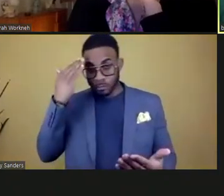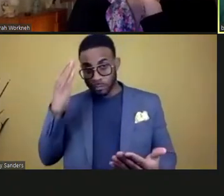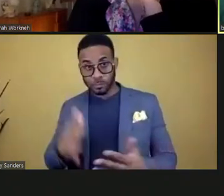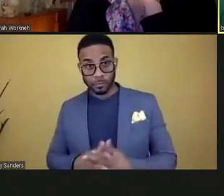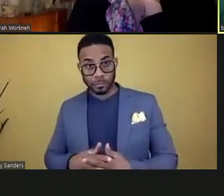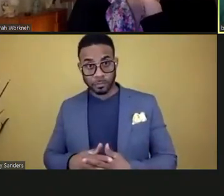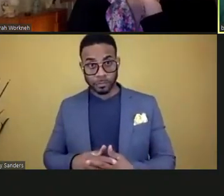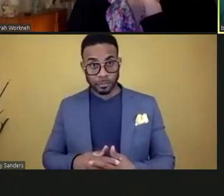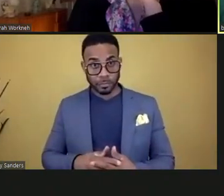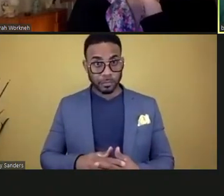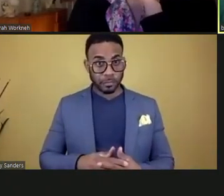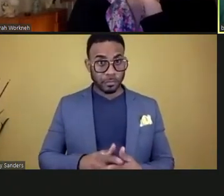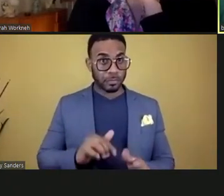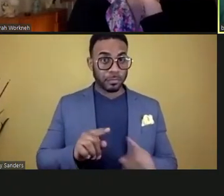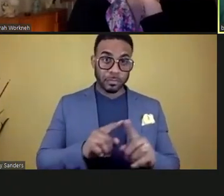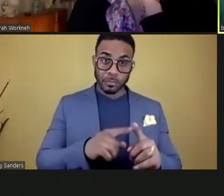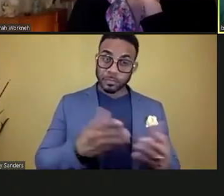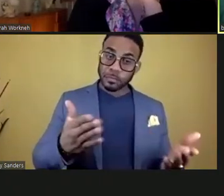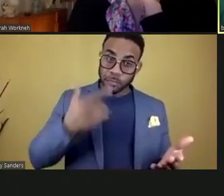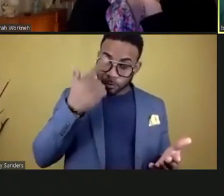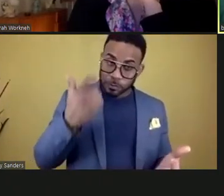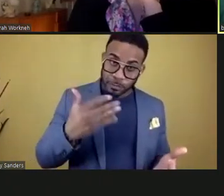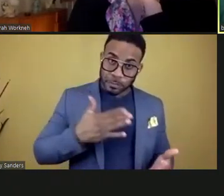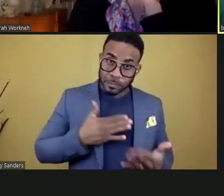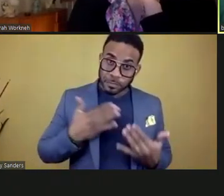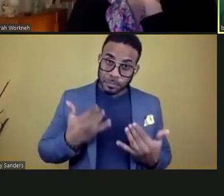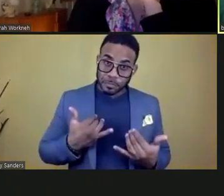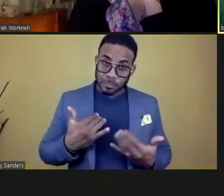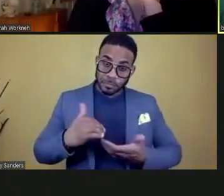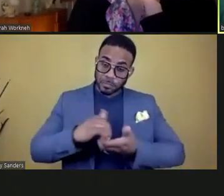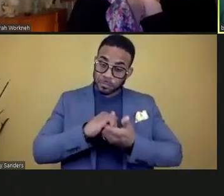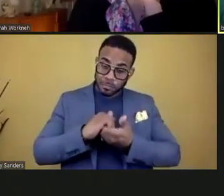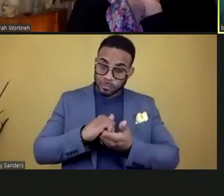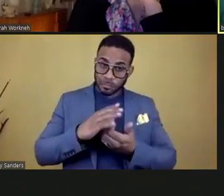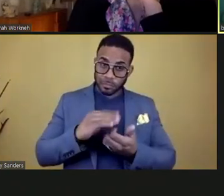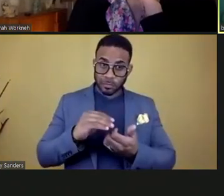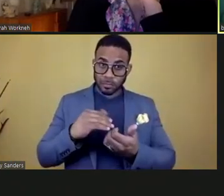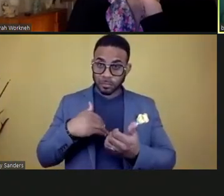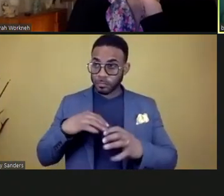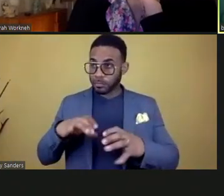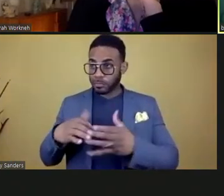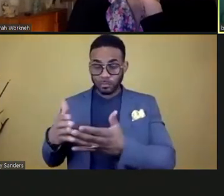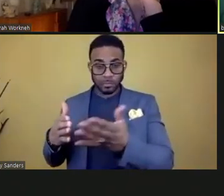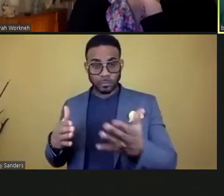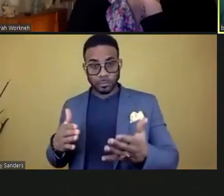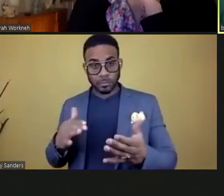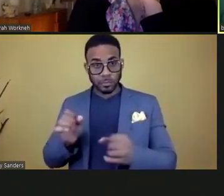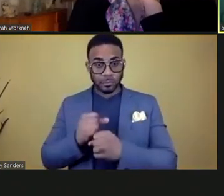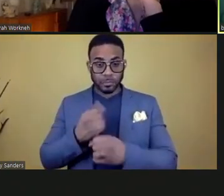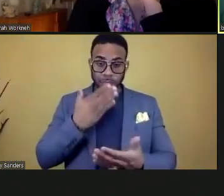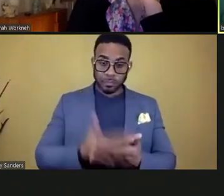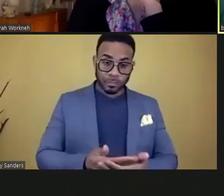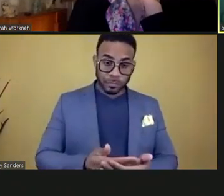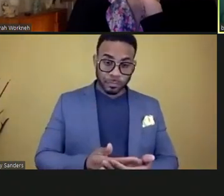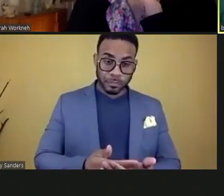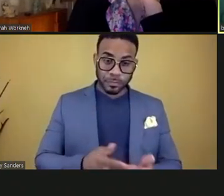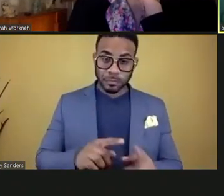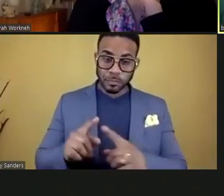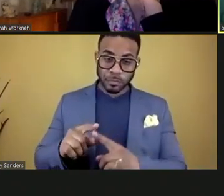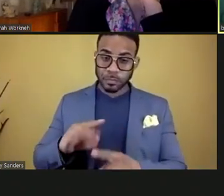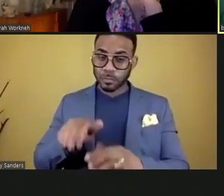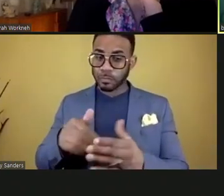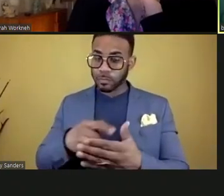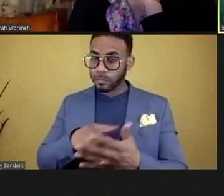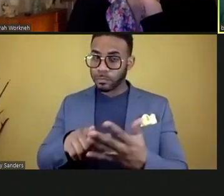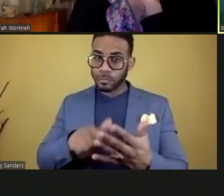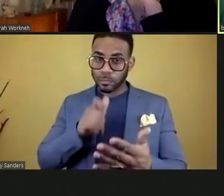know. I'm also here because of my current collaborators in Unbound Bodies and Create Well, as well as all